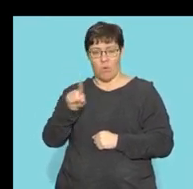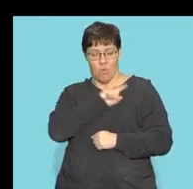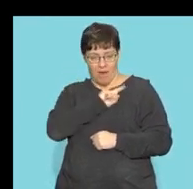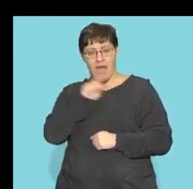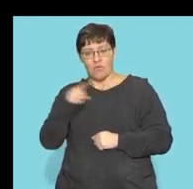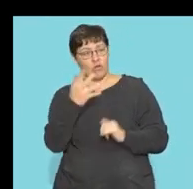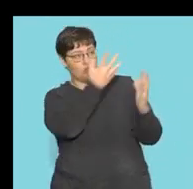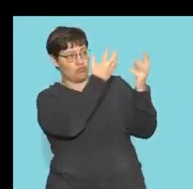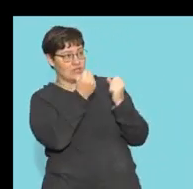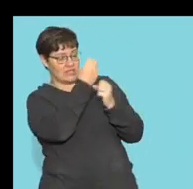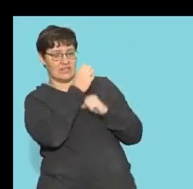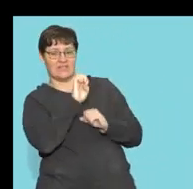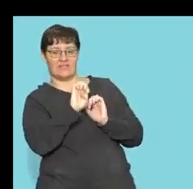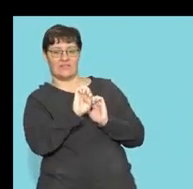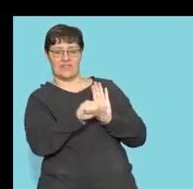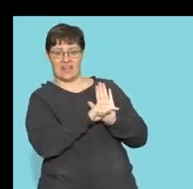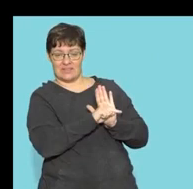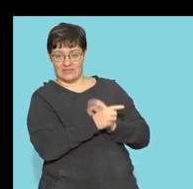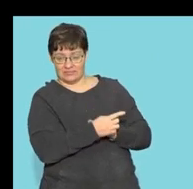cathode.